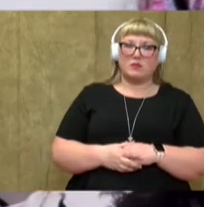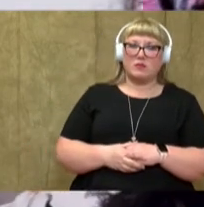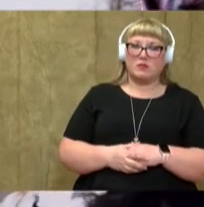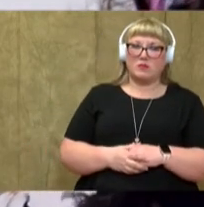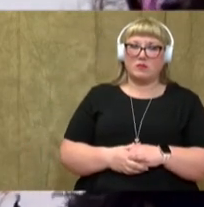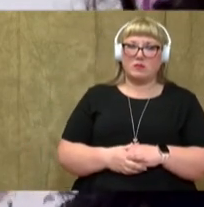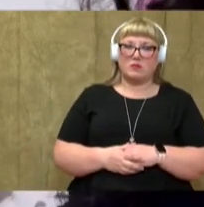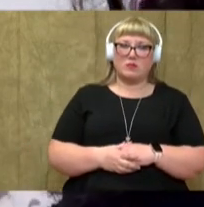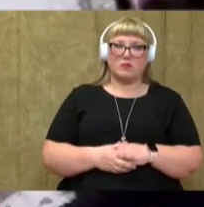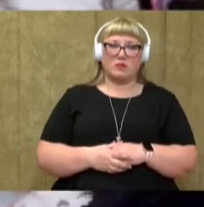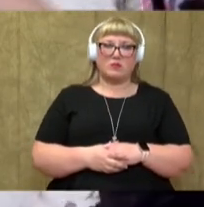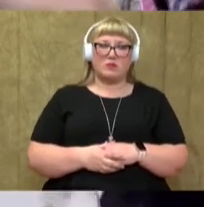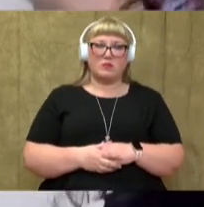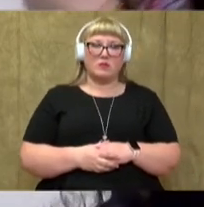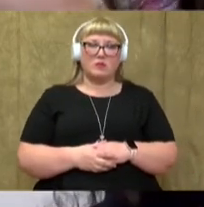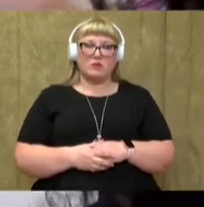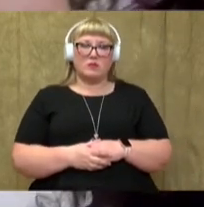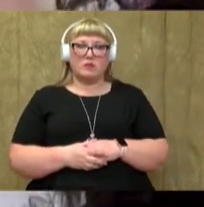I'll just stick one right here,